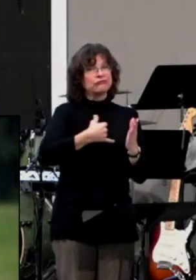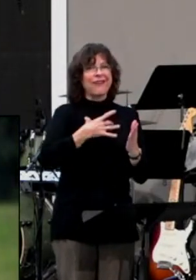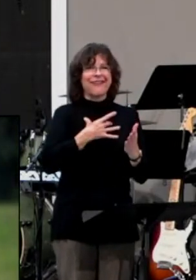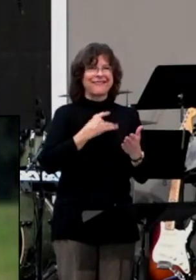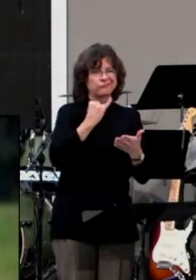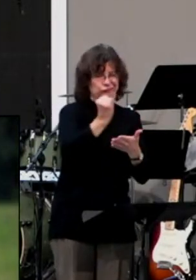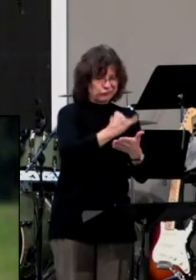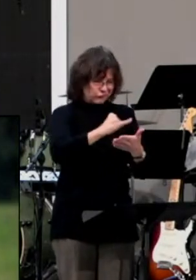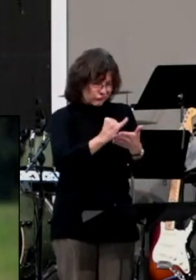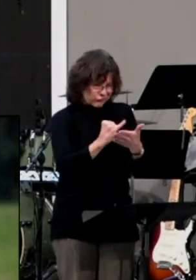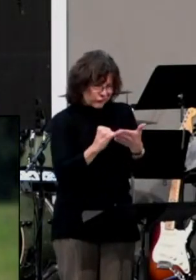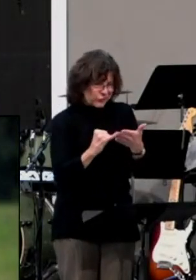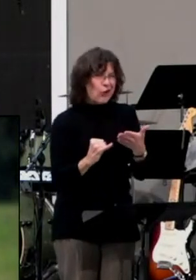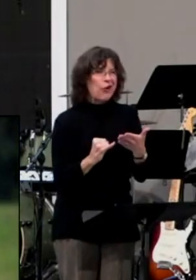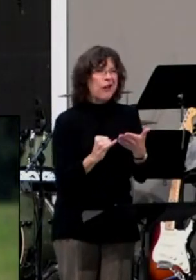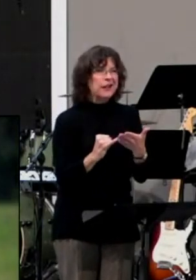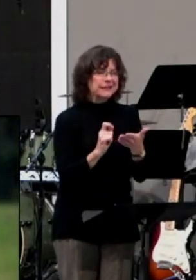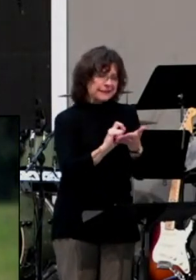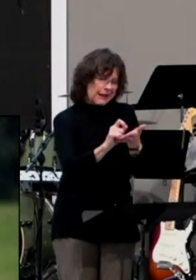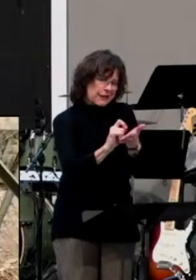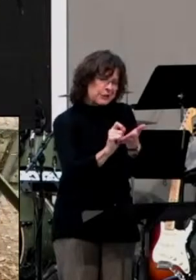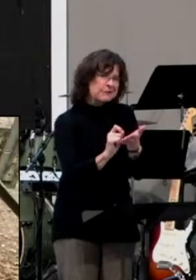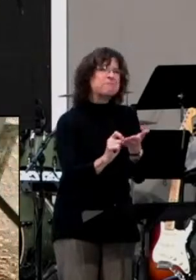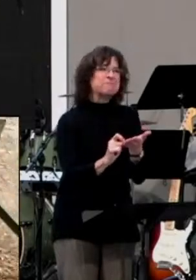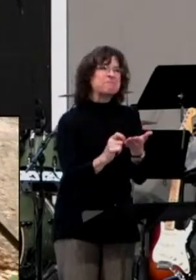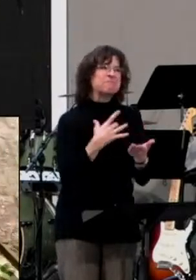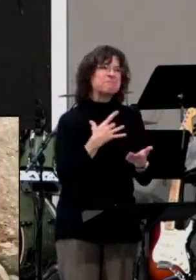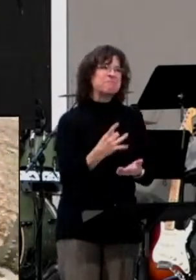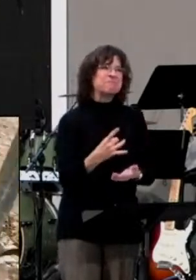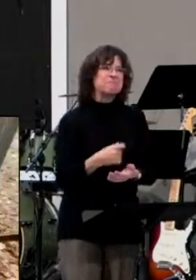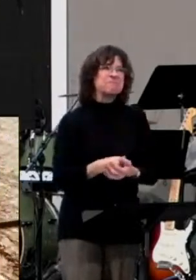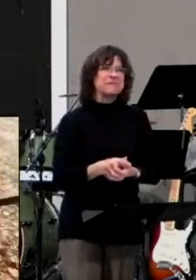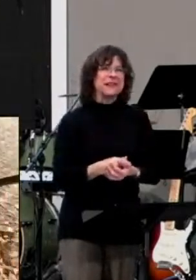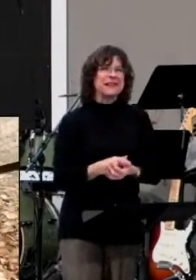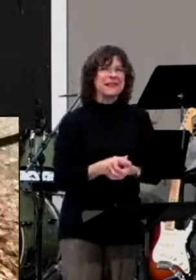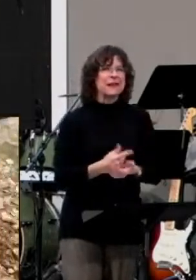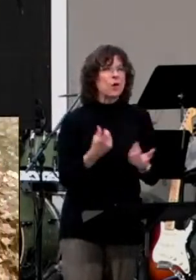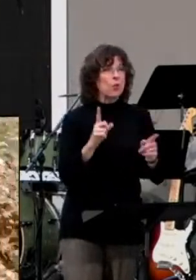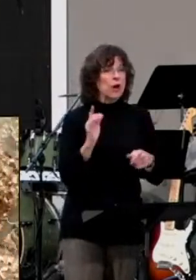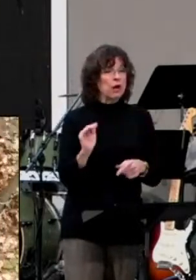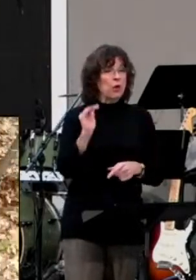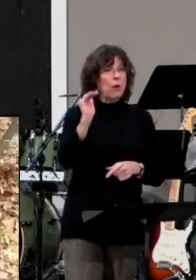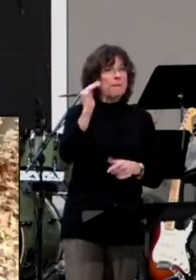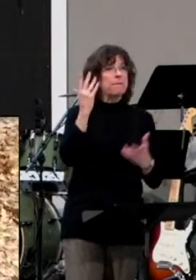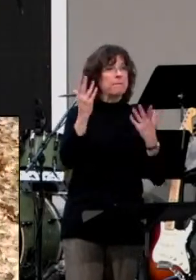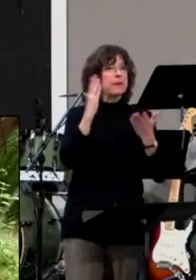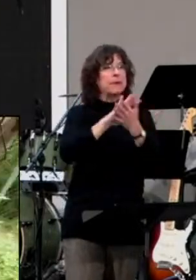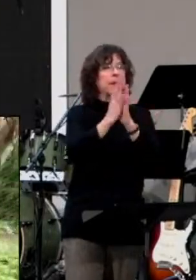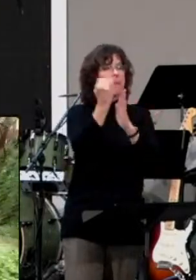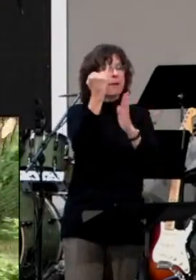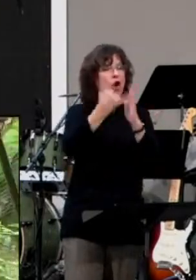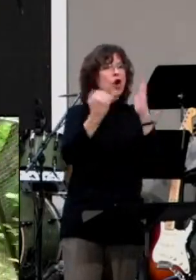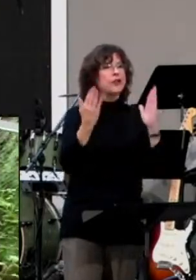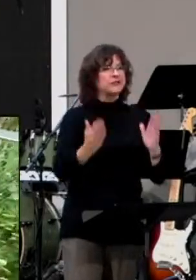and sketching and stuff like that. Yeah, like when I grow up, I really want to be an artist.